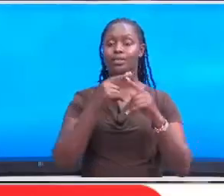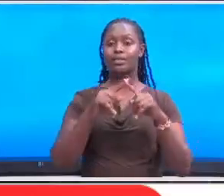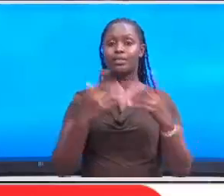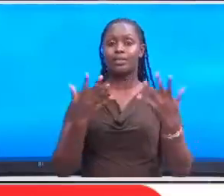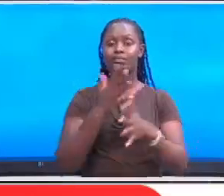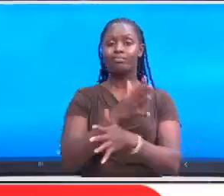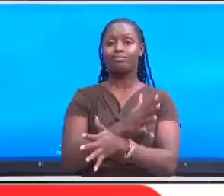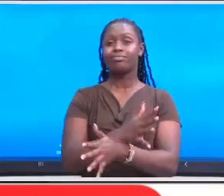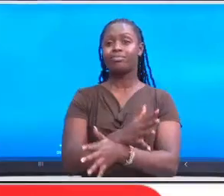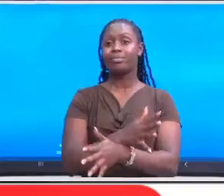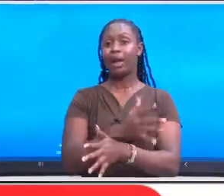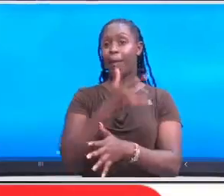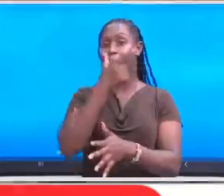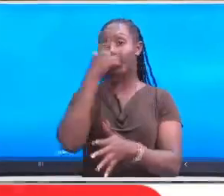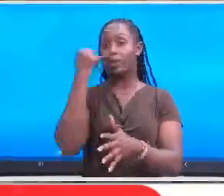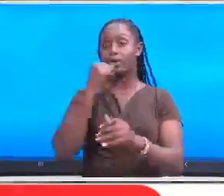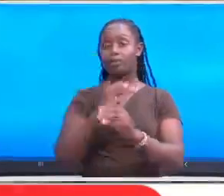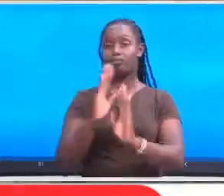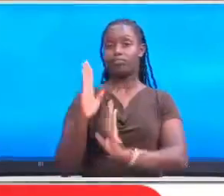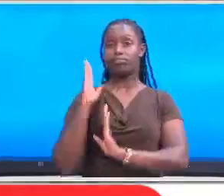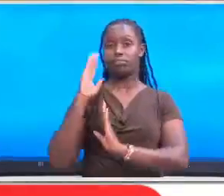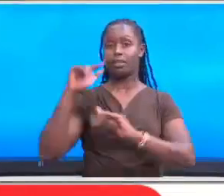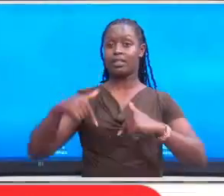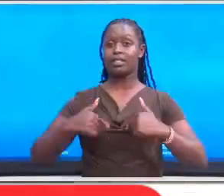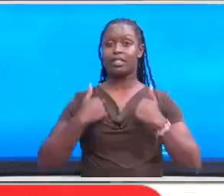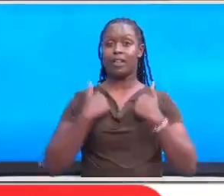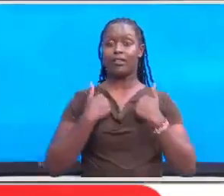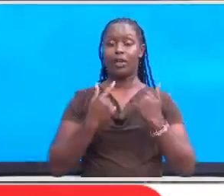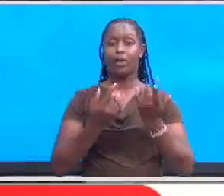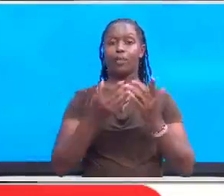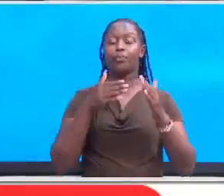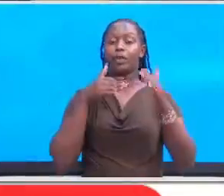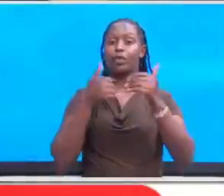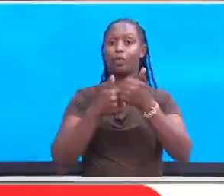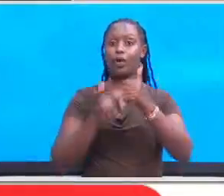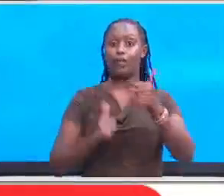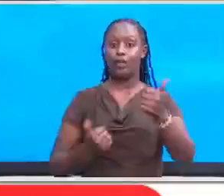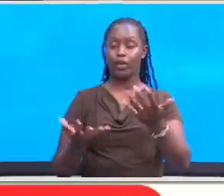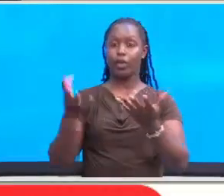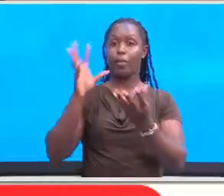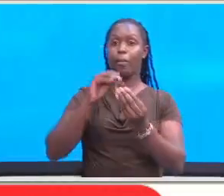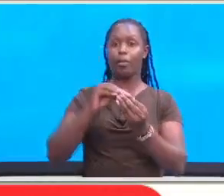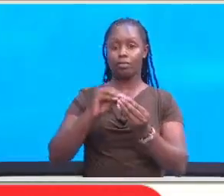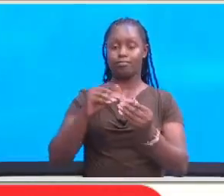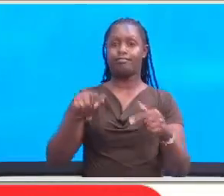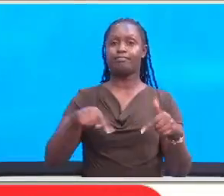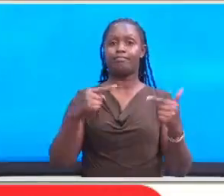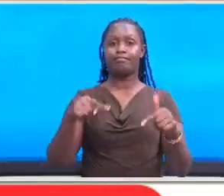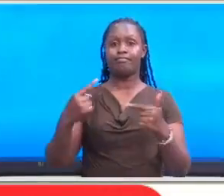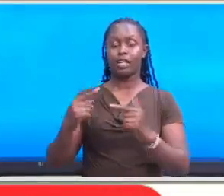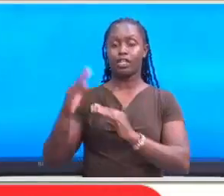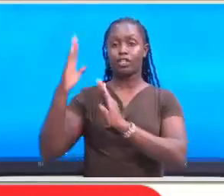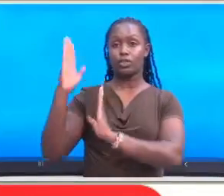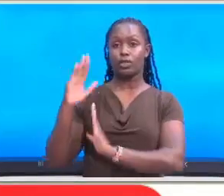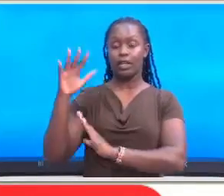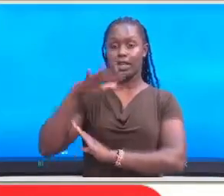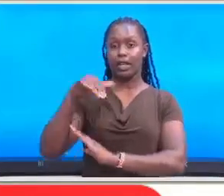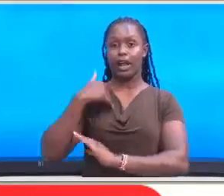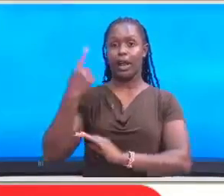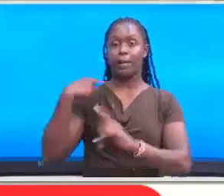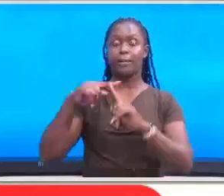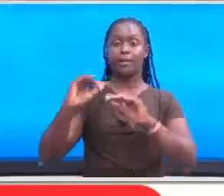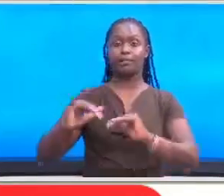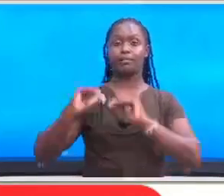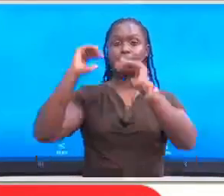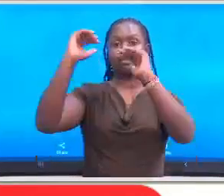Sasa tumeomba hata hii imeshidi. To prevent further destruction and chaos, security in the area has been heightened. Sheila